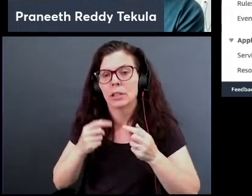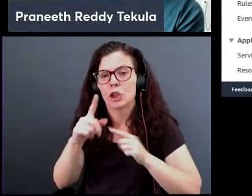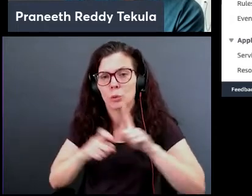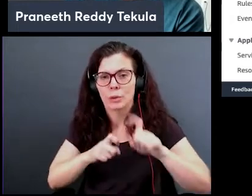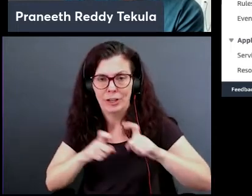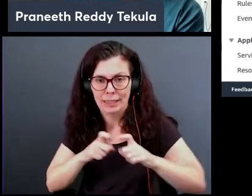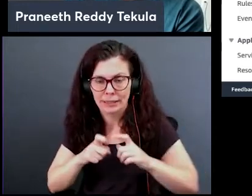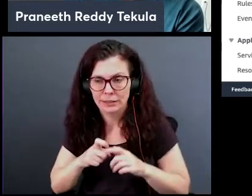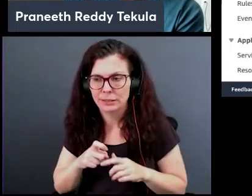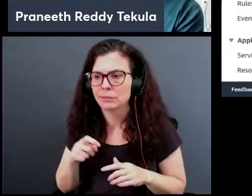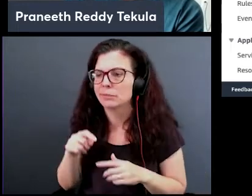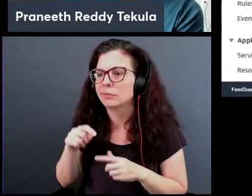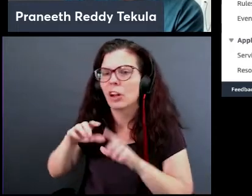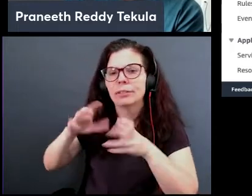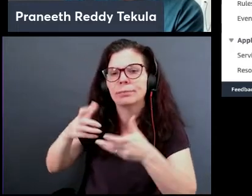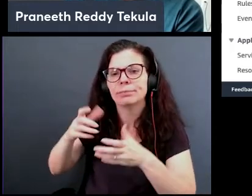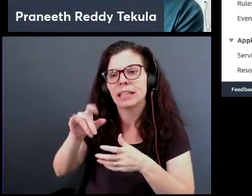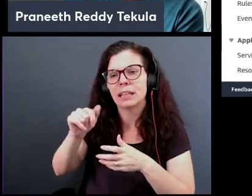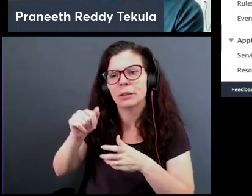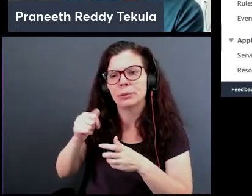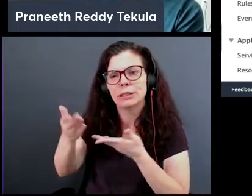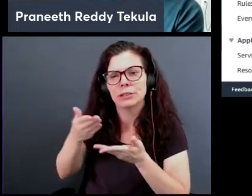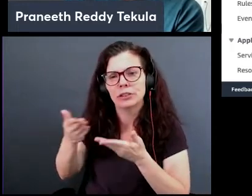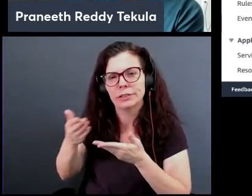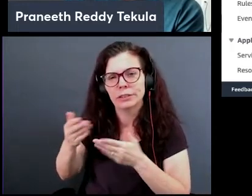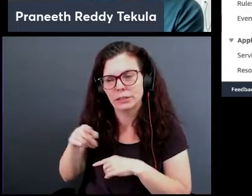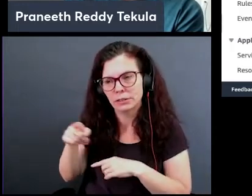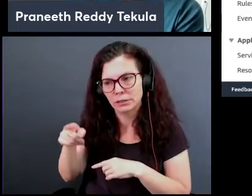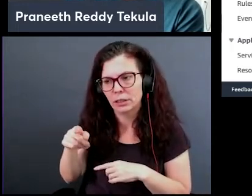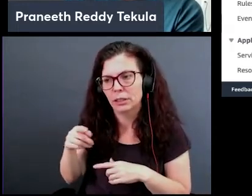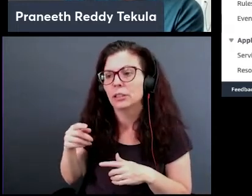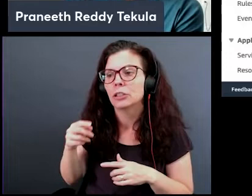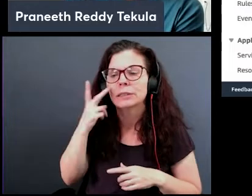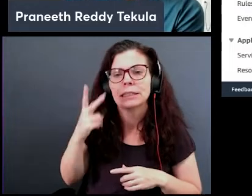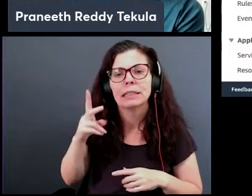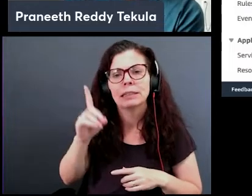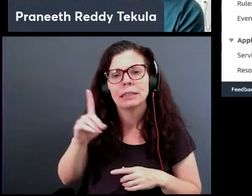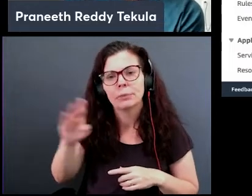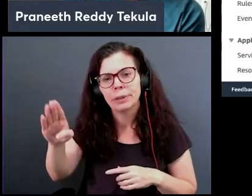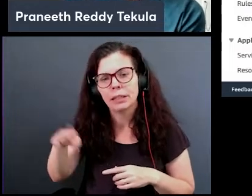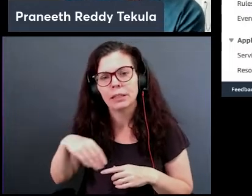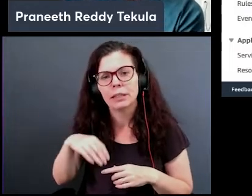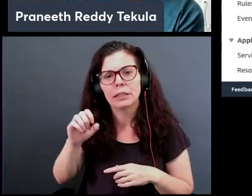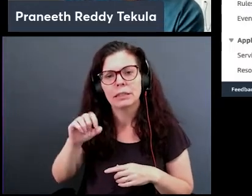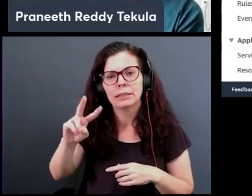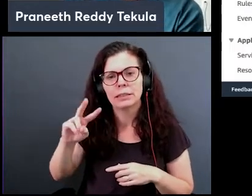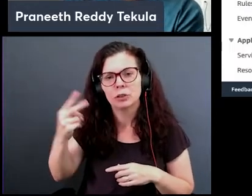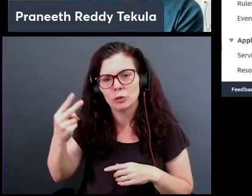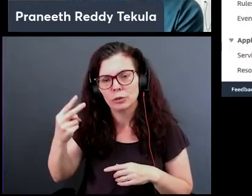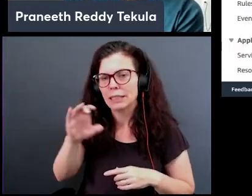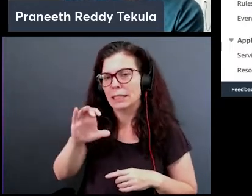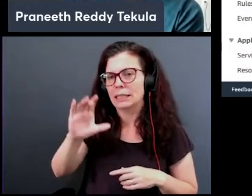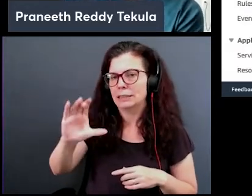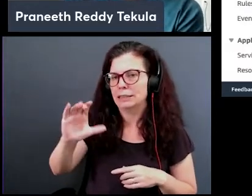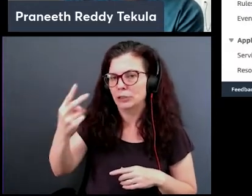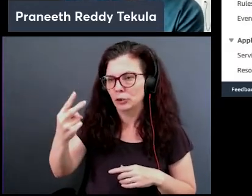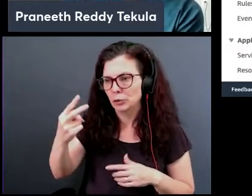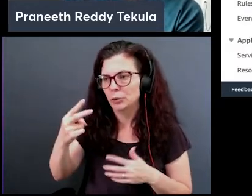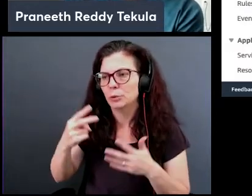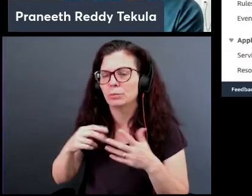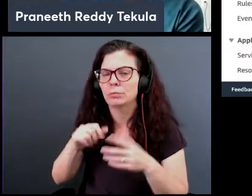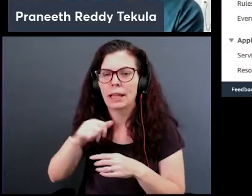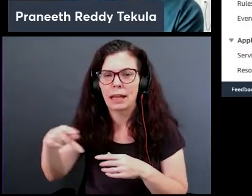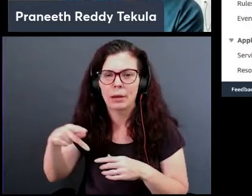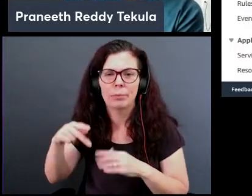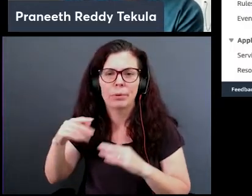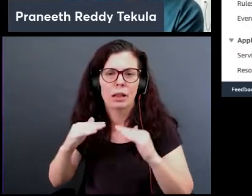a set of AWS services. As you see, you have DynamoDB, EC2, ECS, application load balancer, and then what you see here